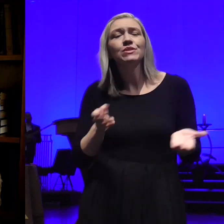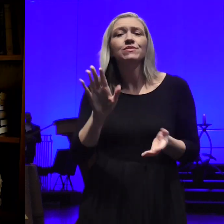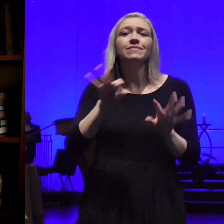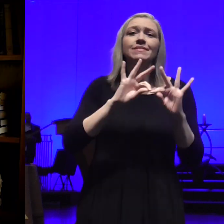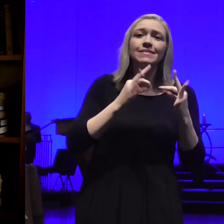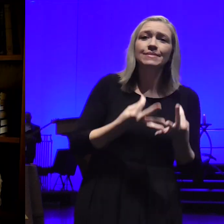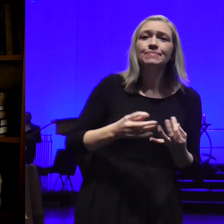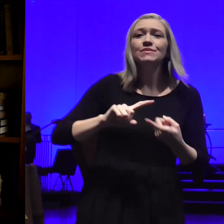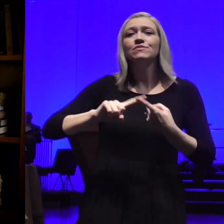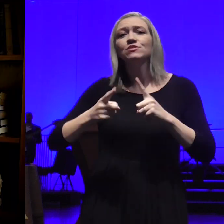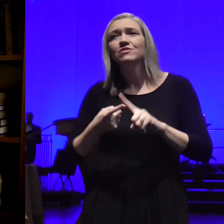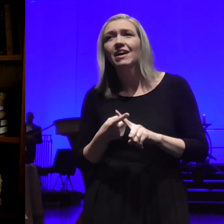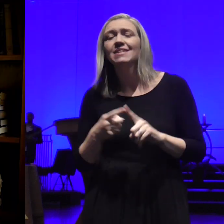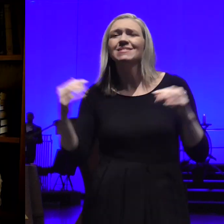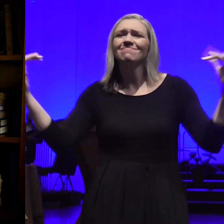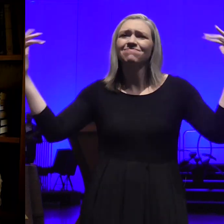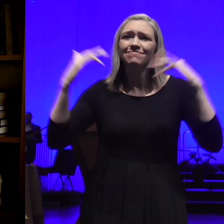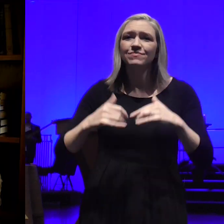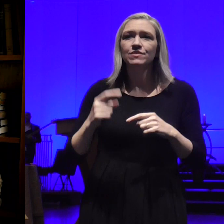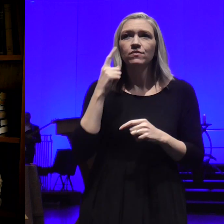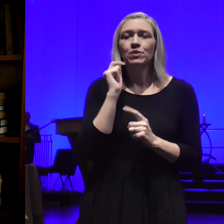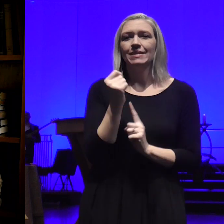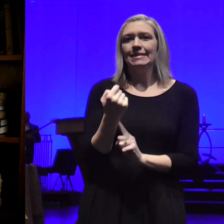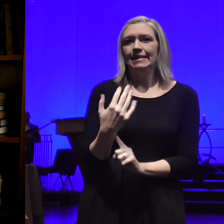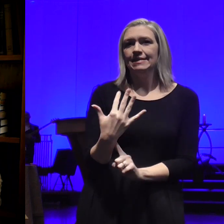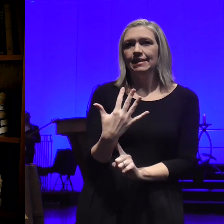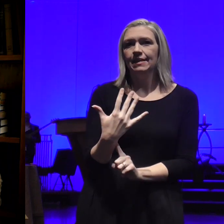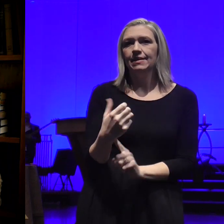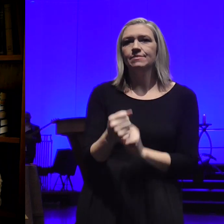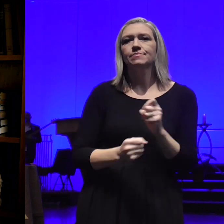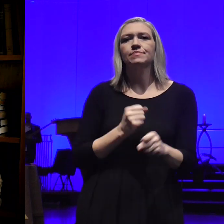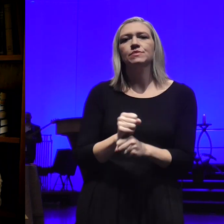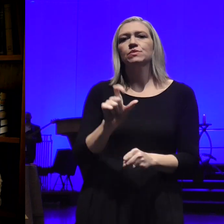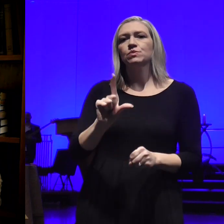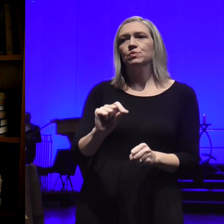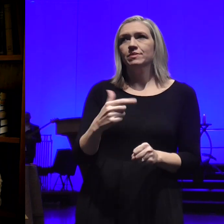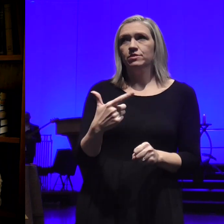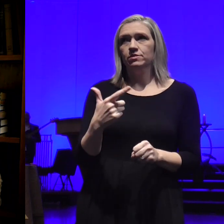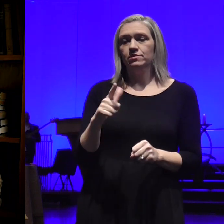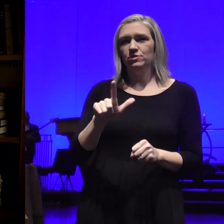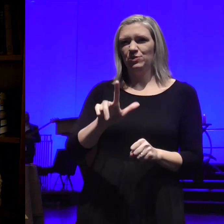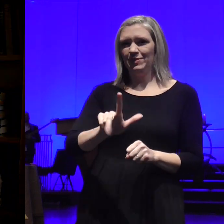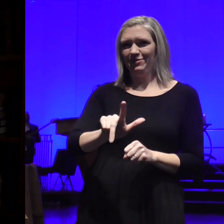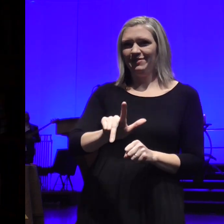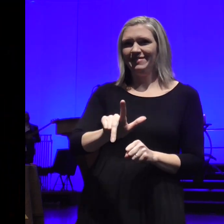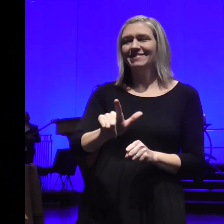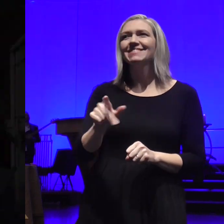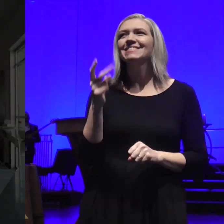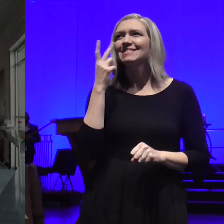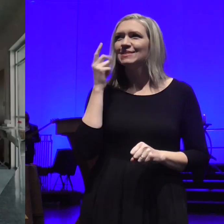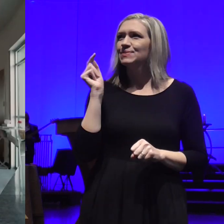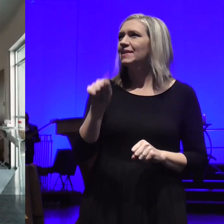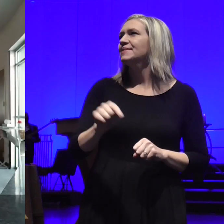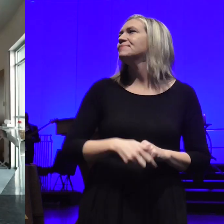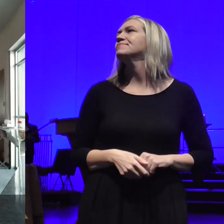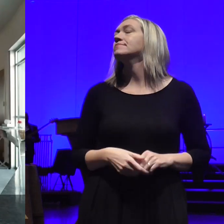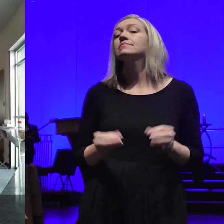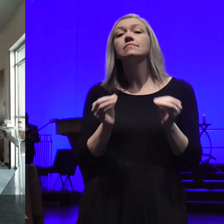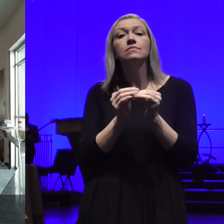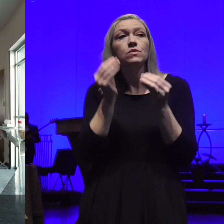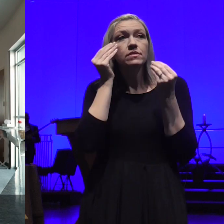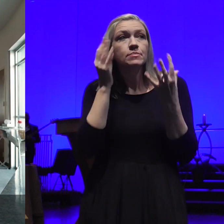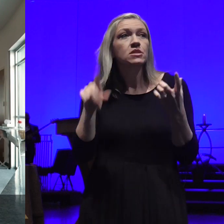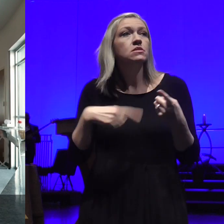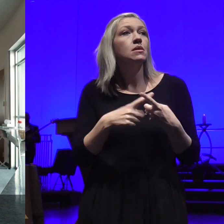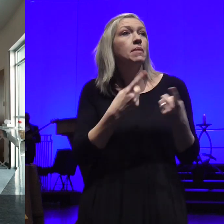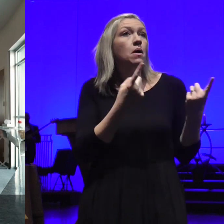family and join us for Candlelight 2023. We'll see you there. For more information about